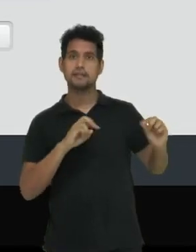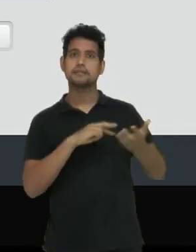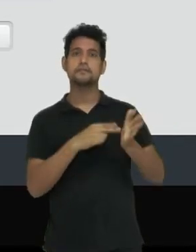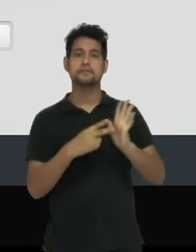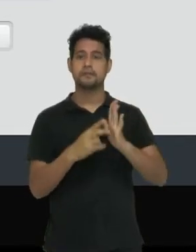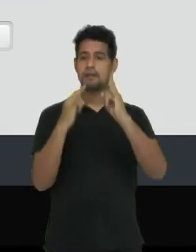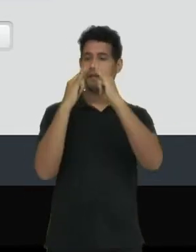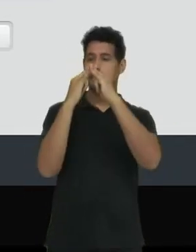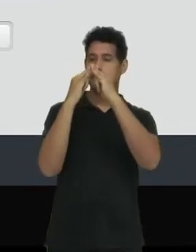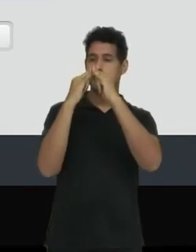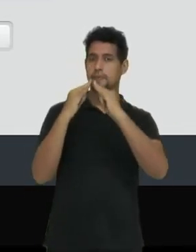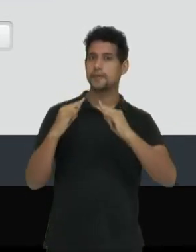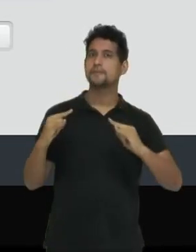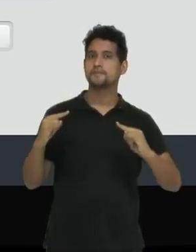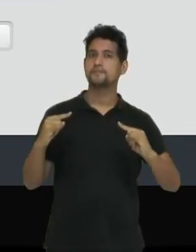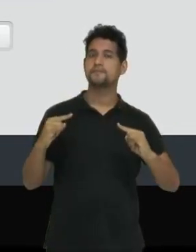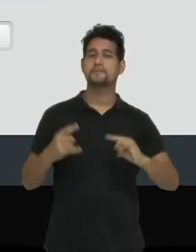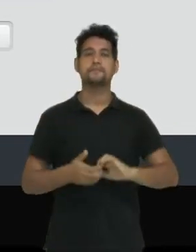Acampamento.